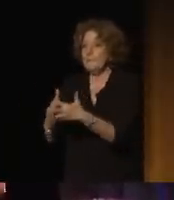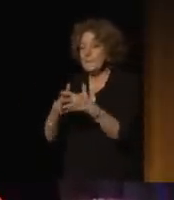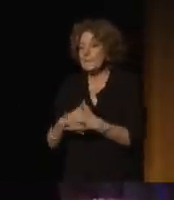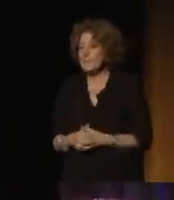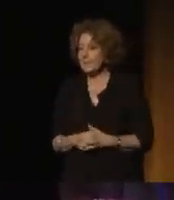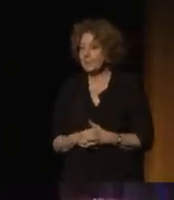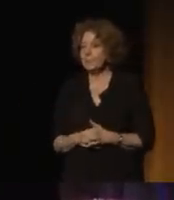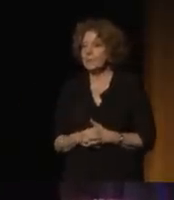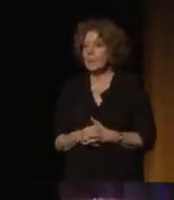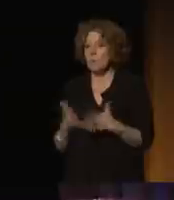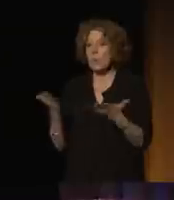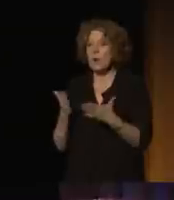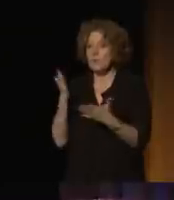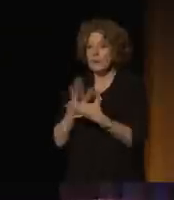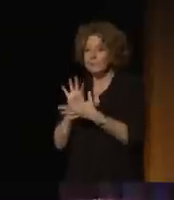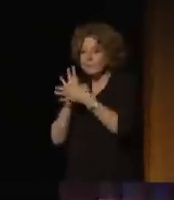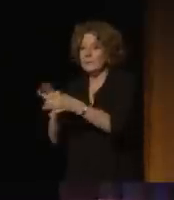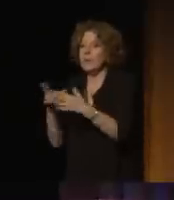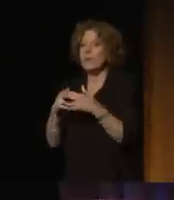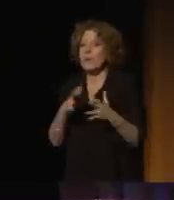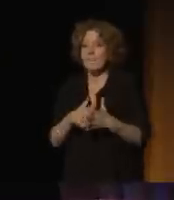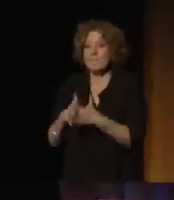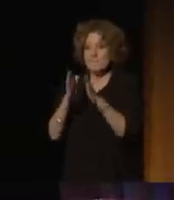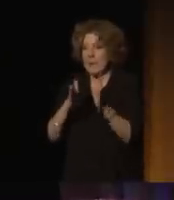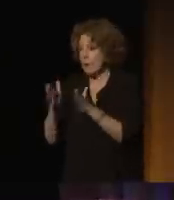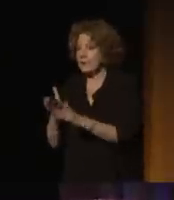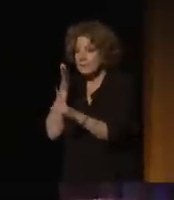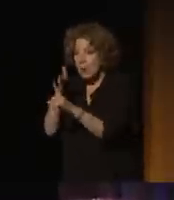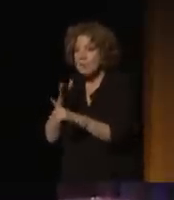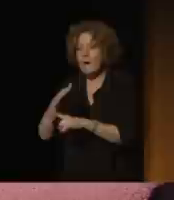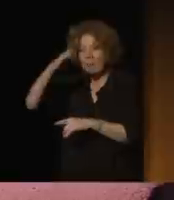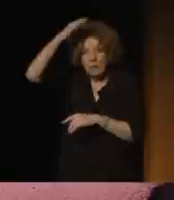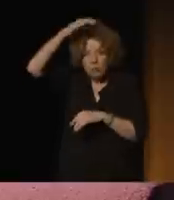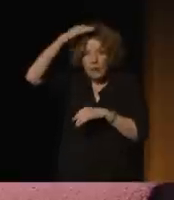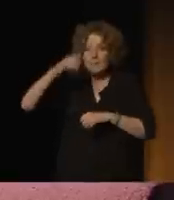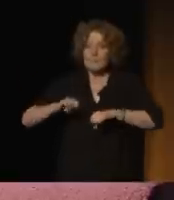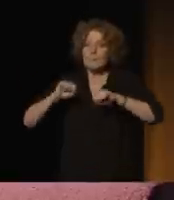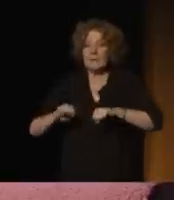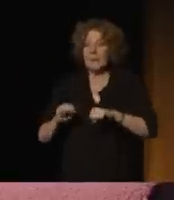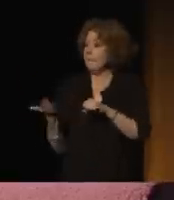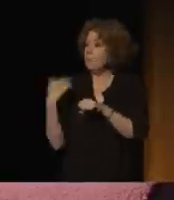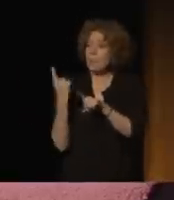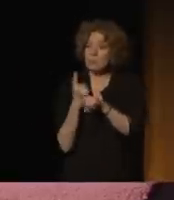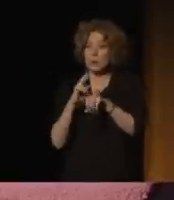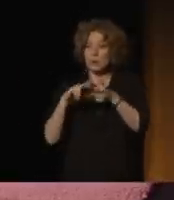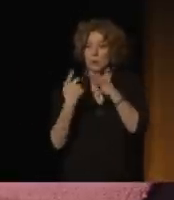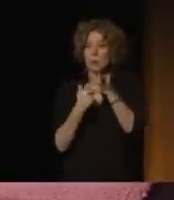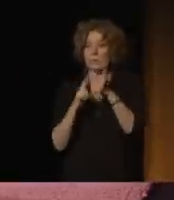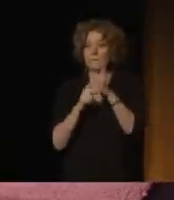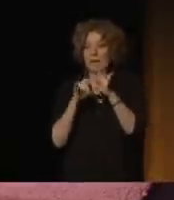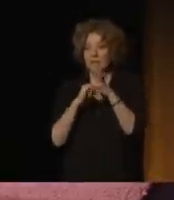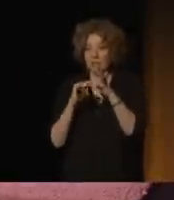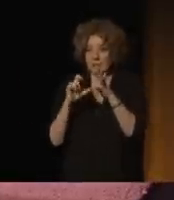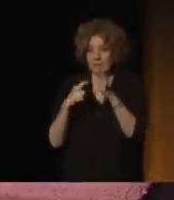the struggles of Americans around the Trump presidency. I was at, as I was telling Francesca before, I was at the